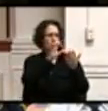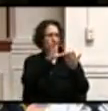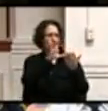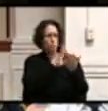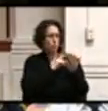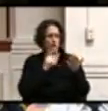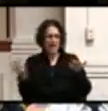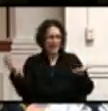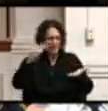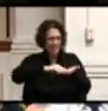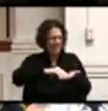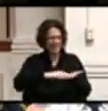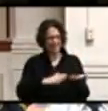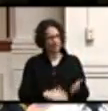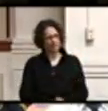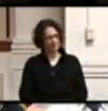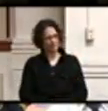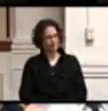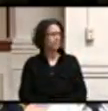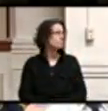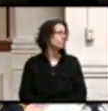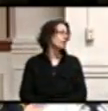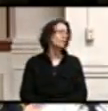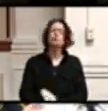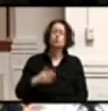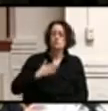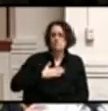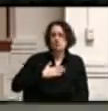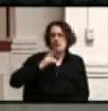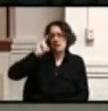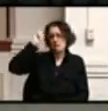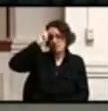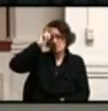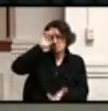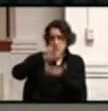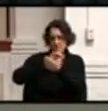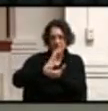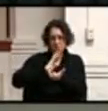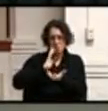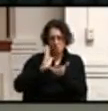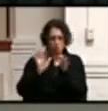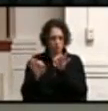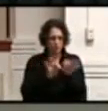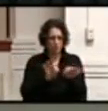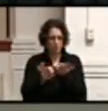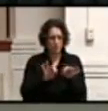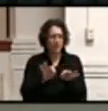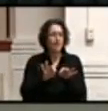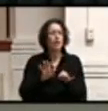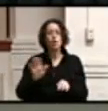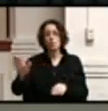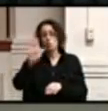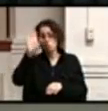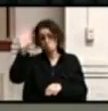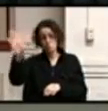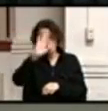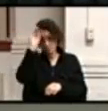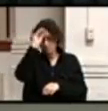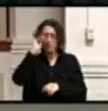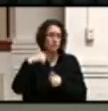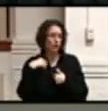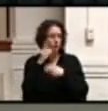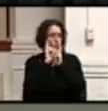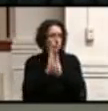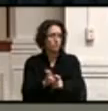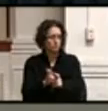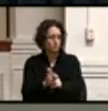I answer that? My philosophy, and I totally respect what you folks, your opinion on this. I think from my